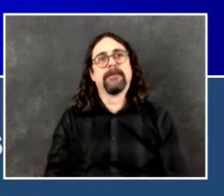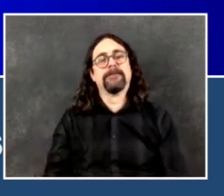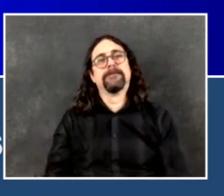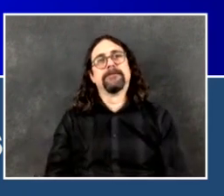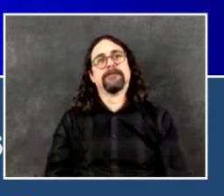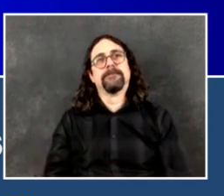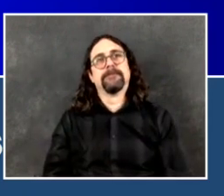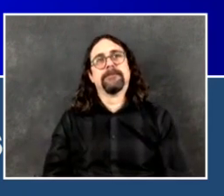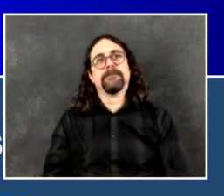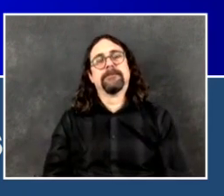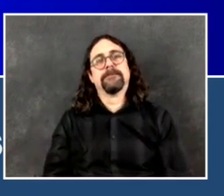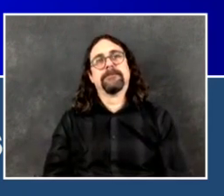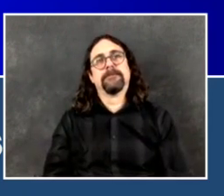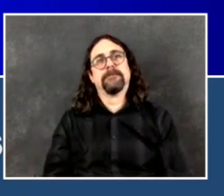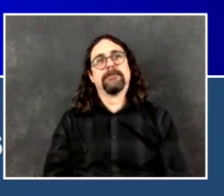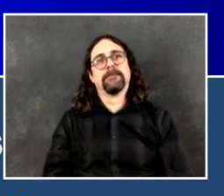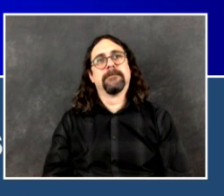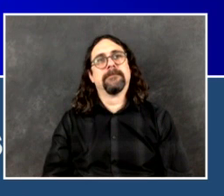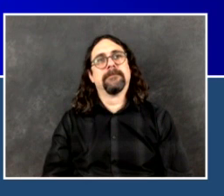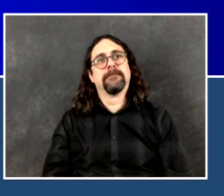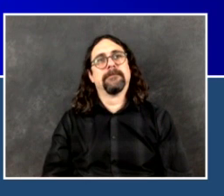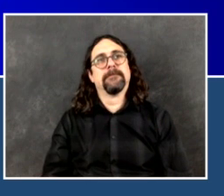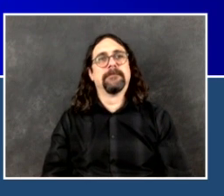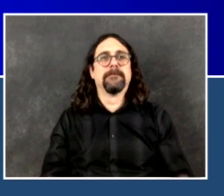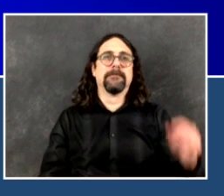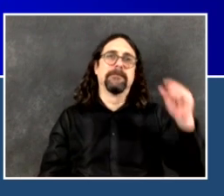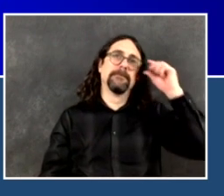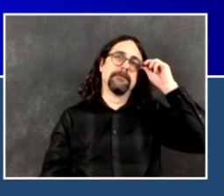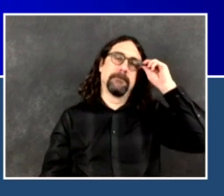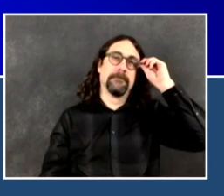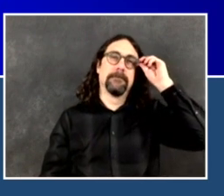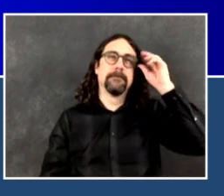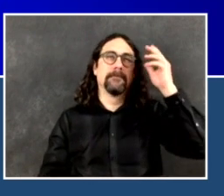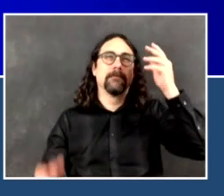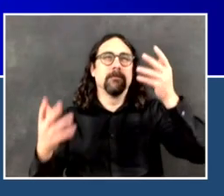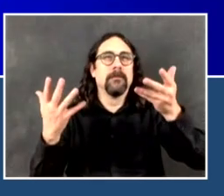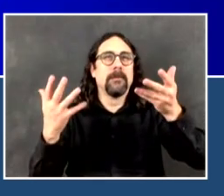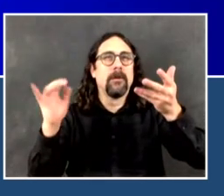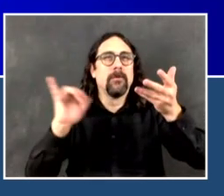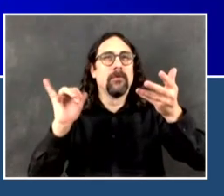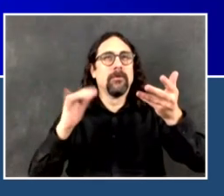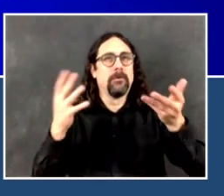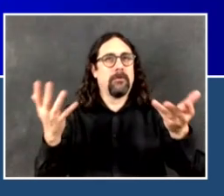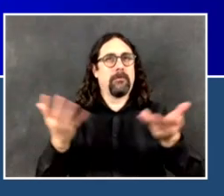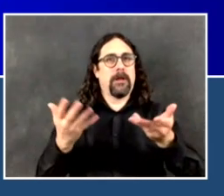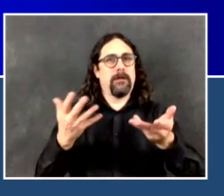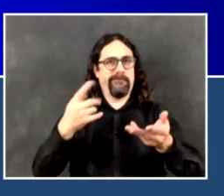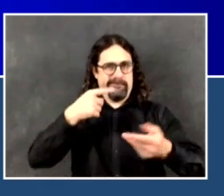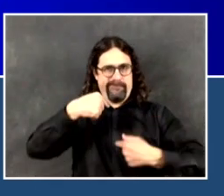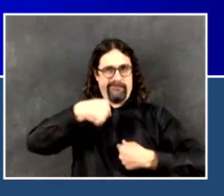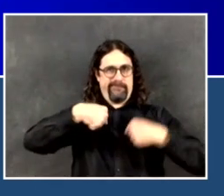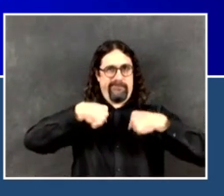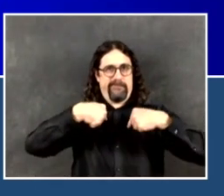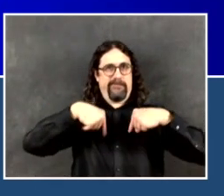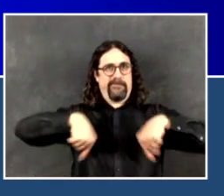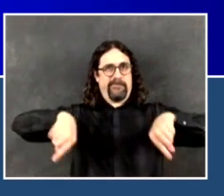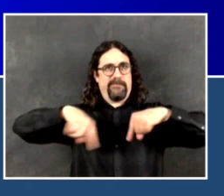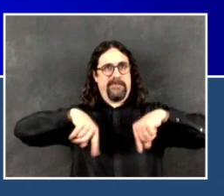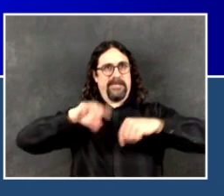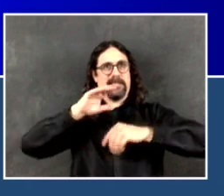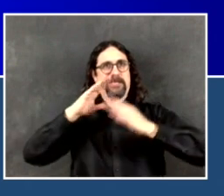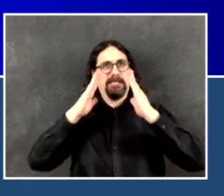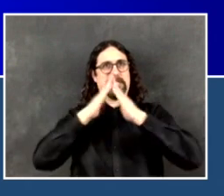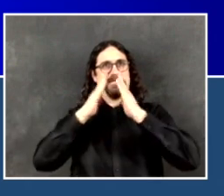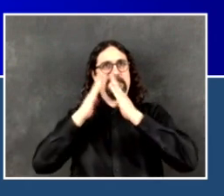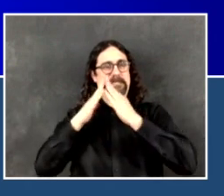of the bigger vision, is a city task force on racial inclusion and equity. This will be